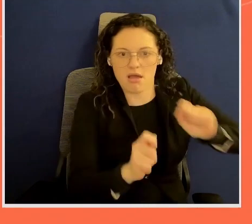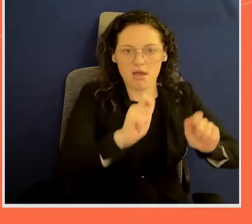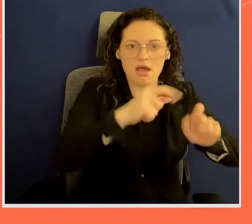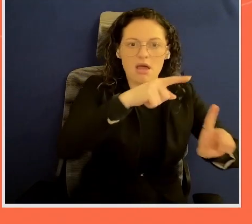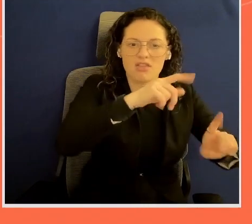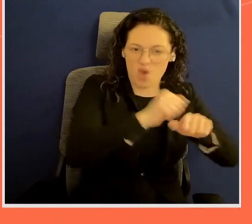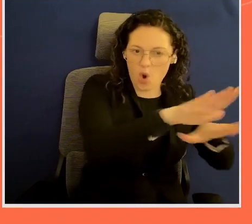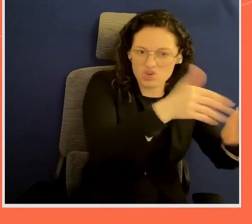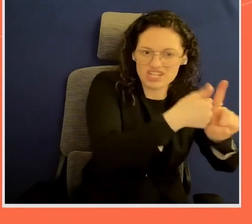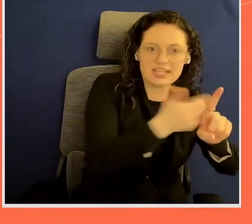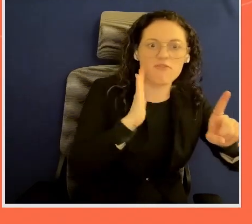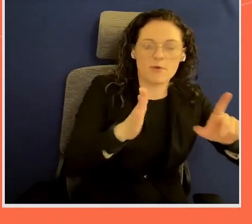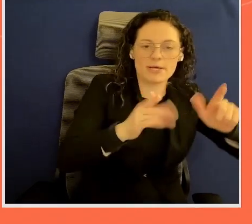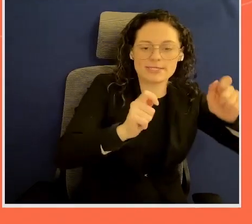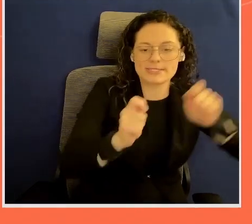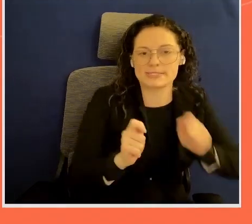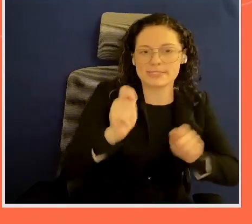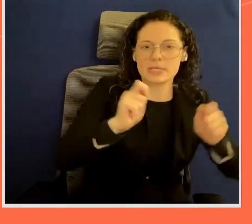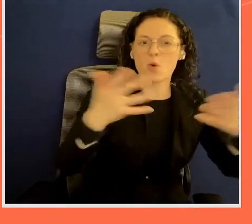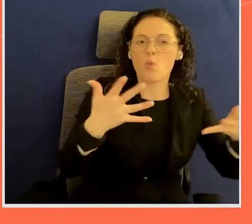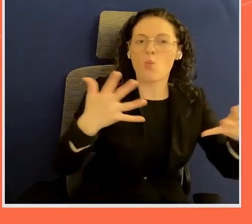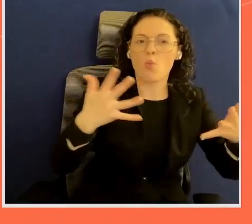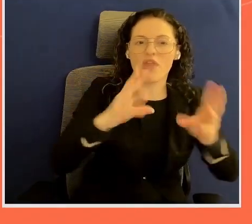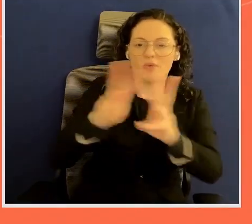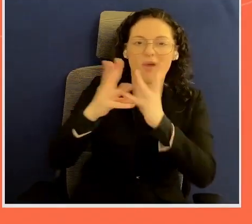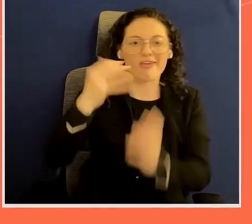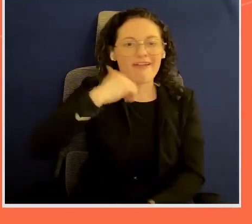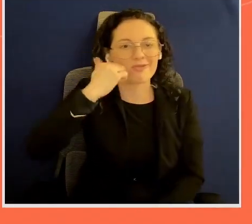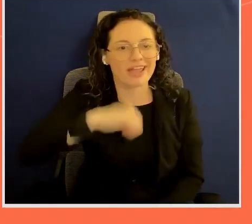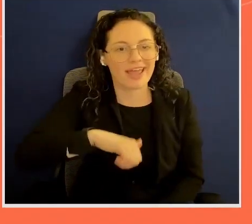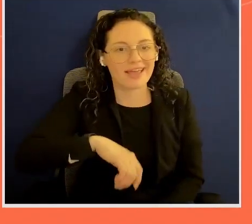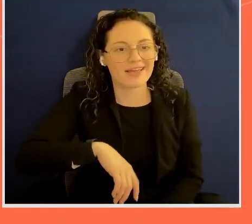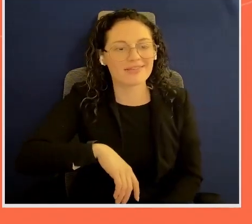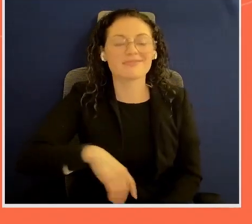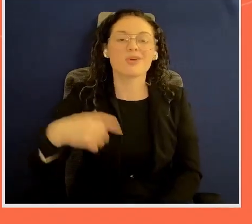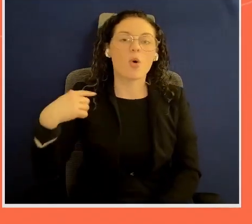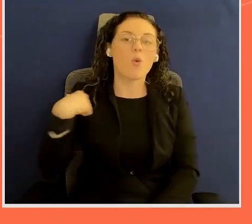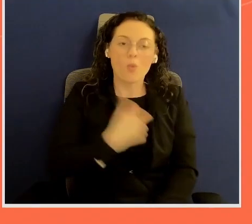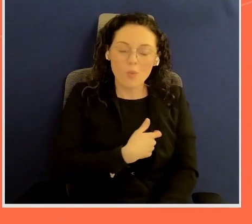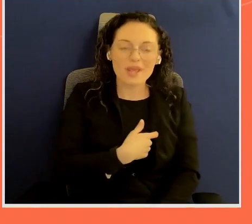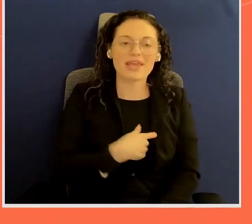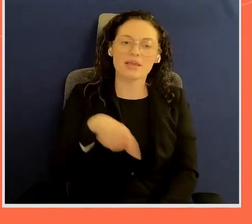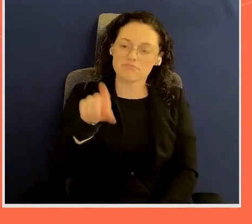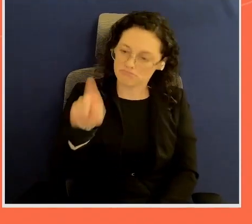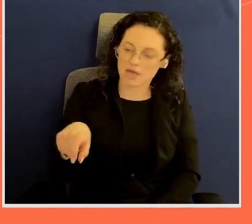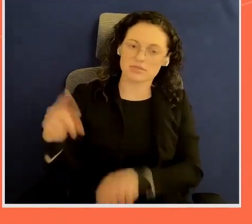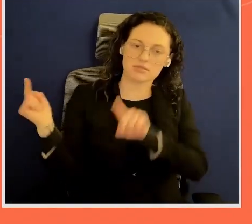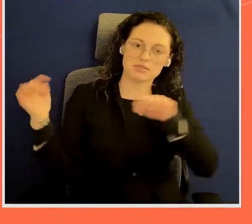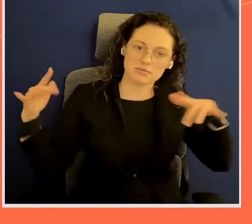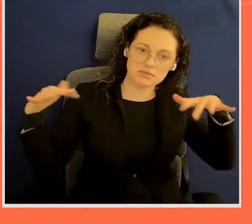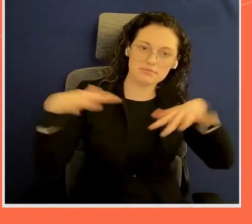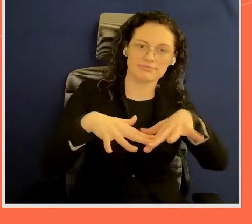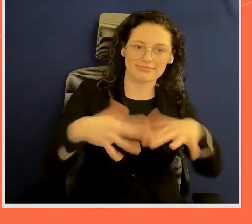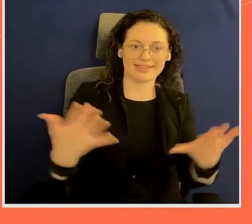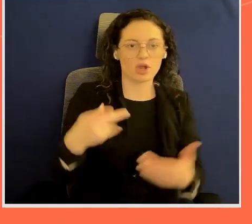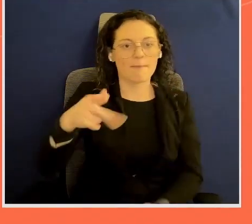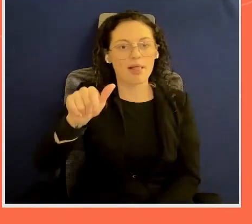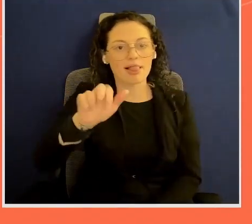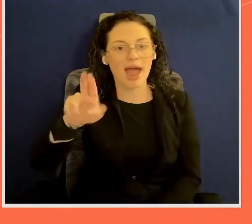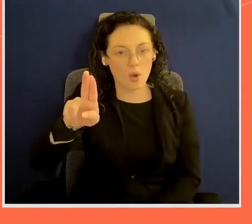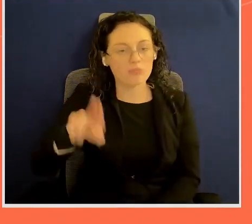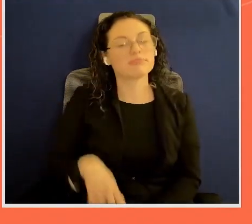ours who we just met a couple weeks ago, Chris Larson from Ripple Labs, who just